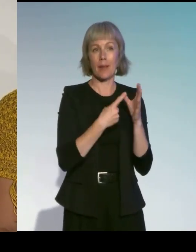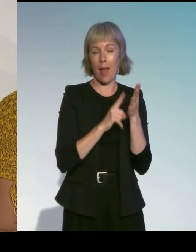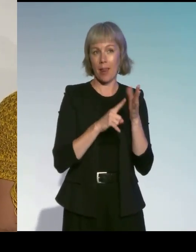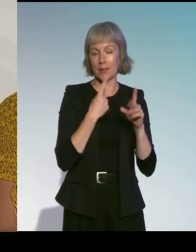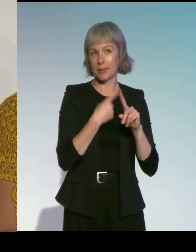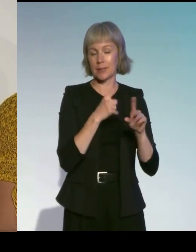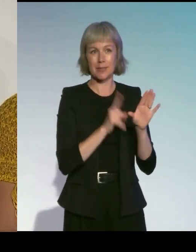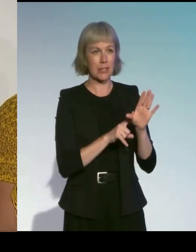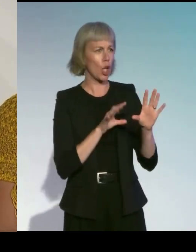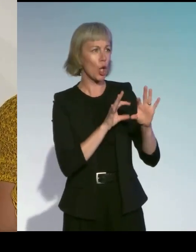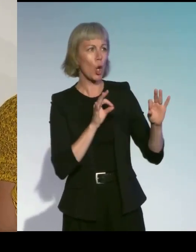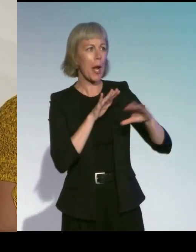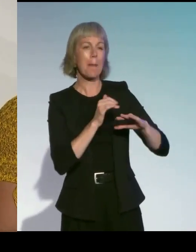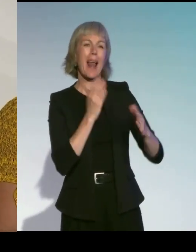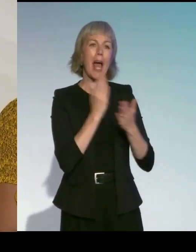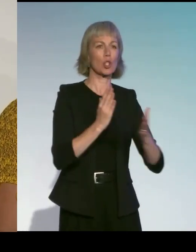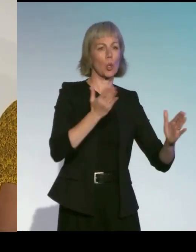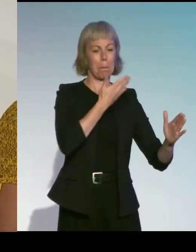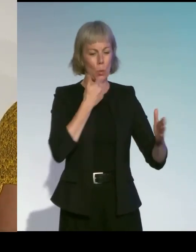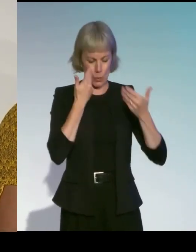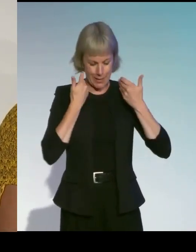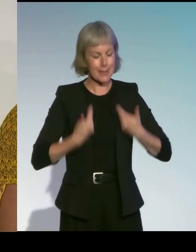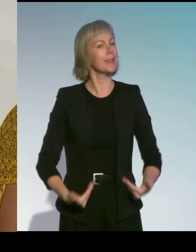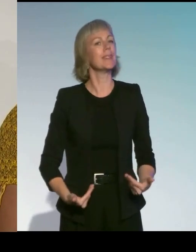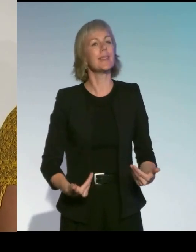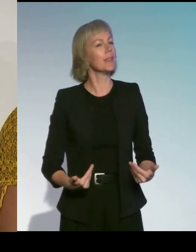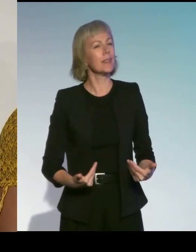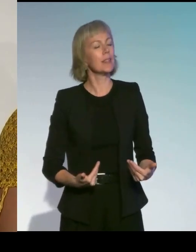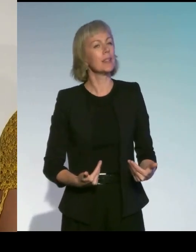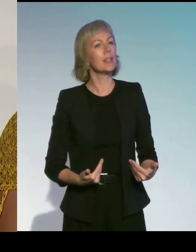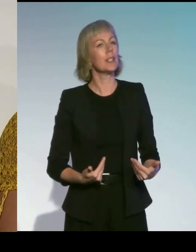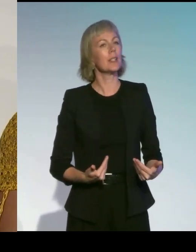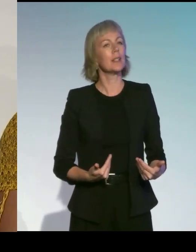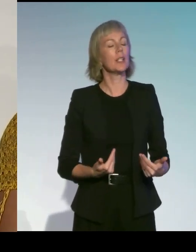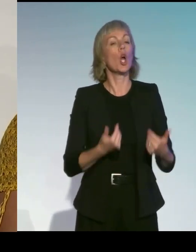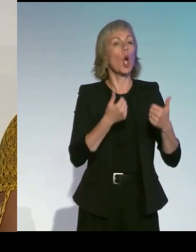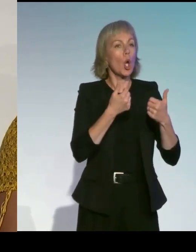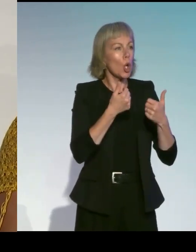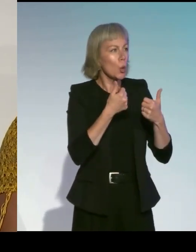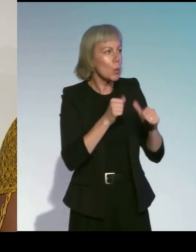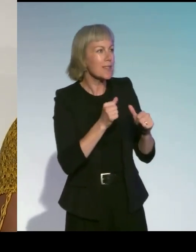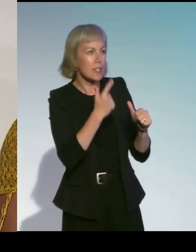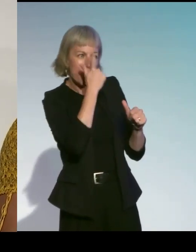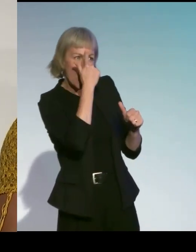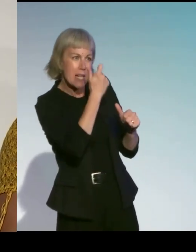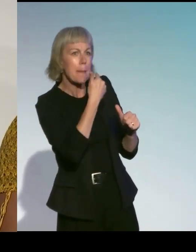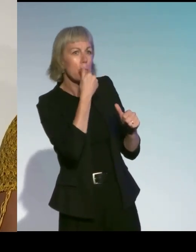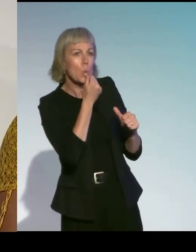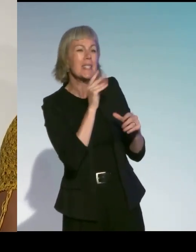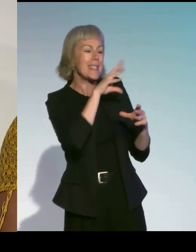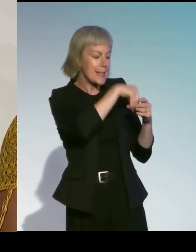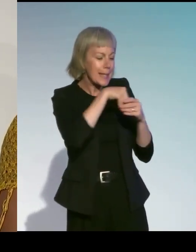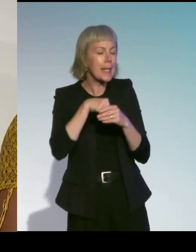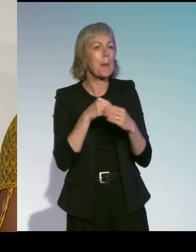pageant is not about beauty standards. It uses the beauty in many things. It is led